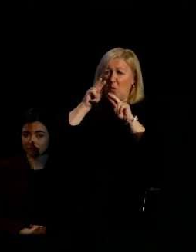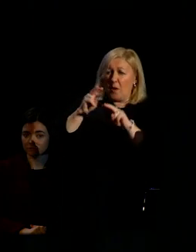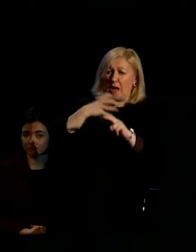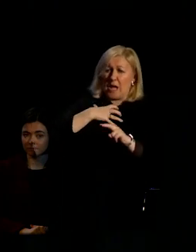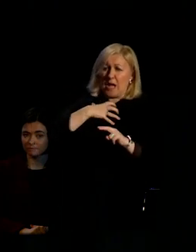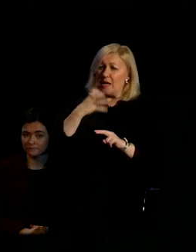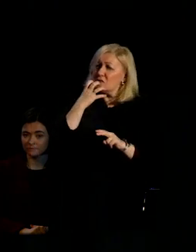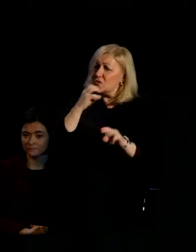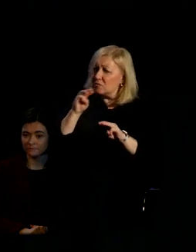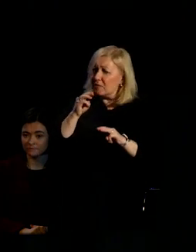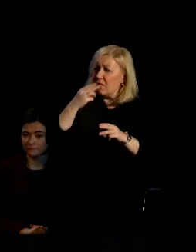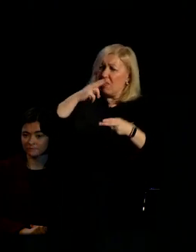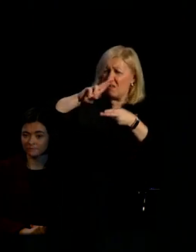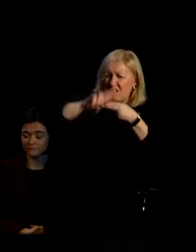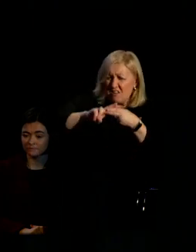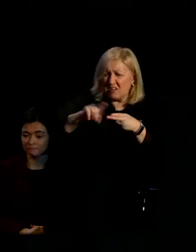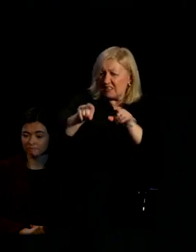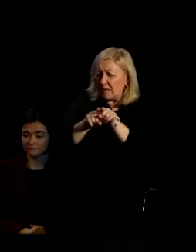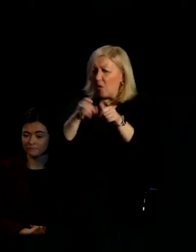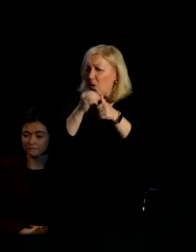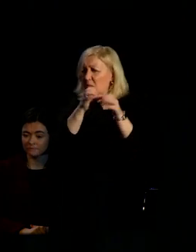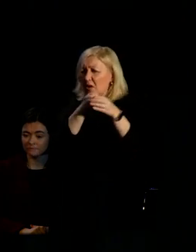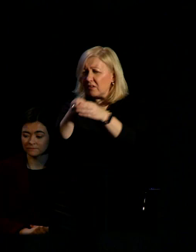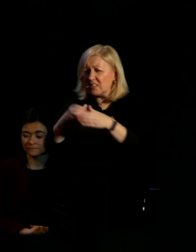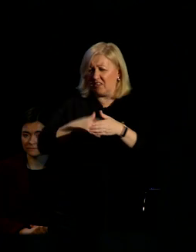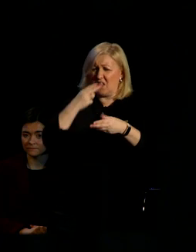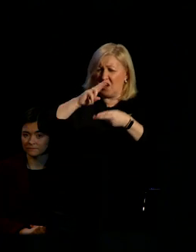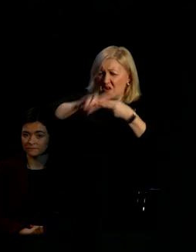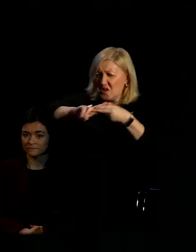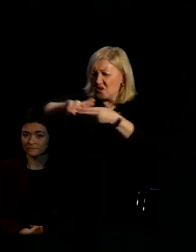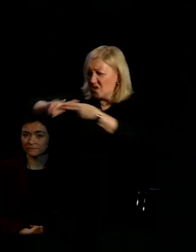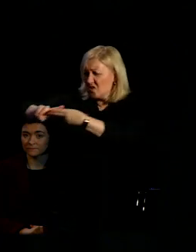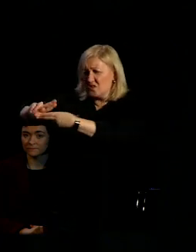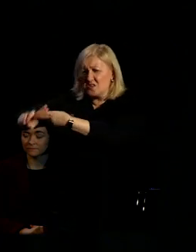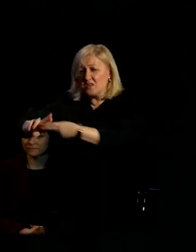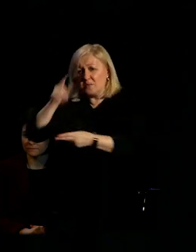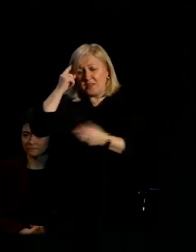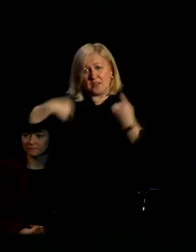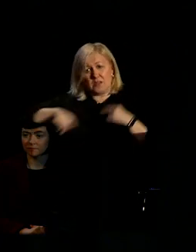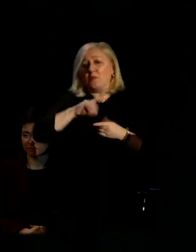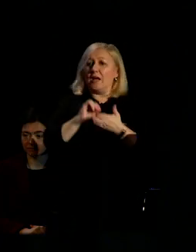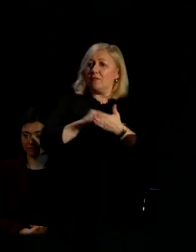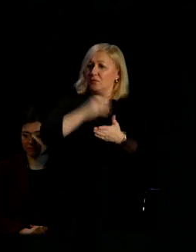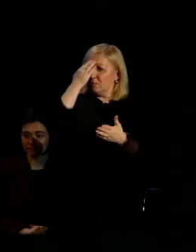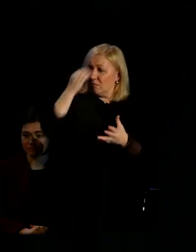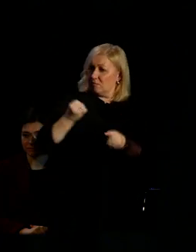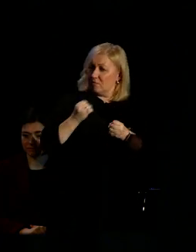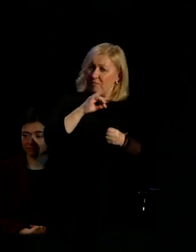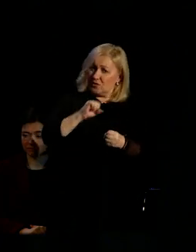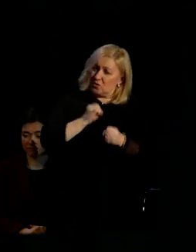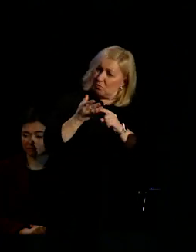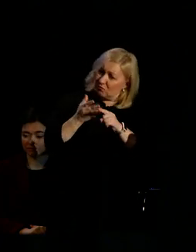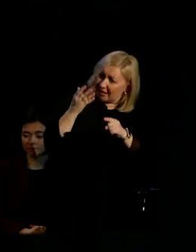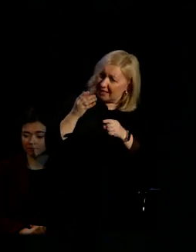excluding stereotypes of minorities, something we must be vigilant to ensure is recognized and